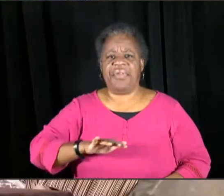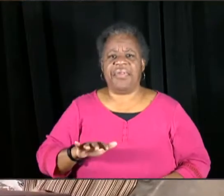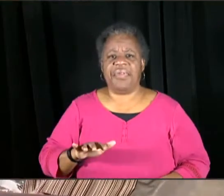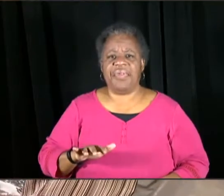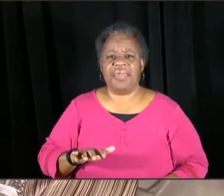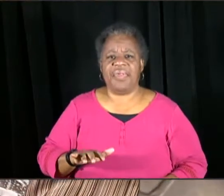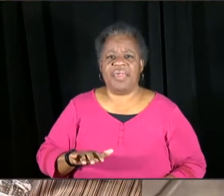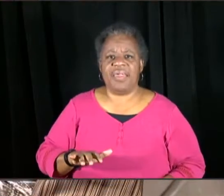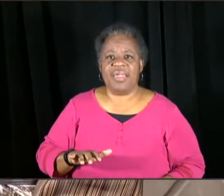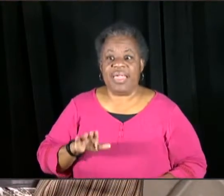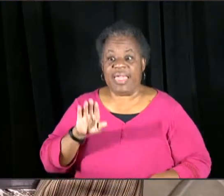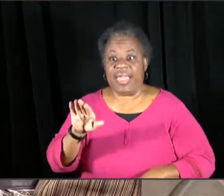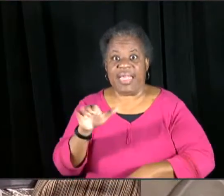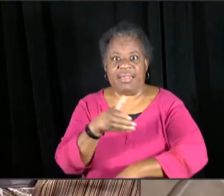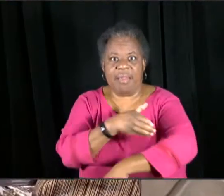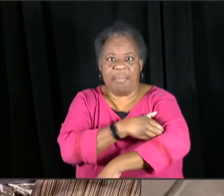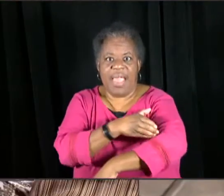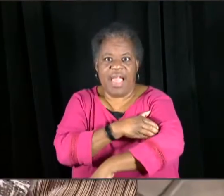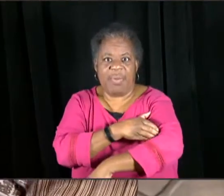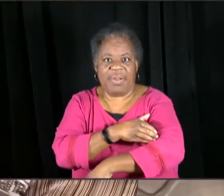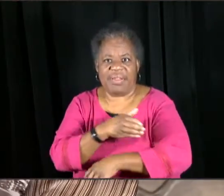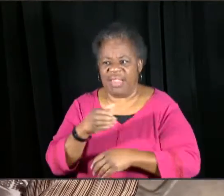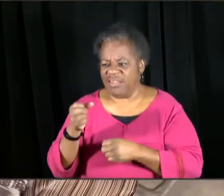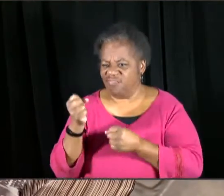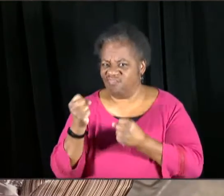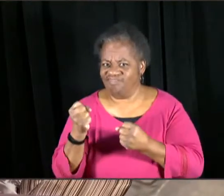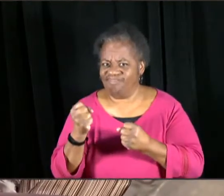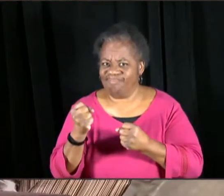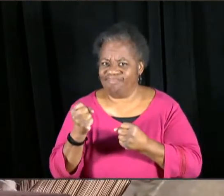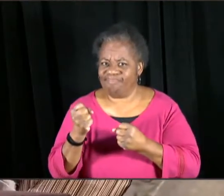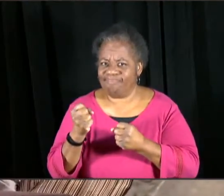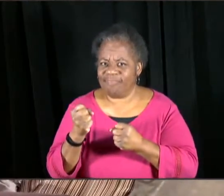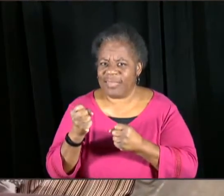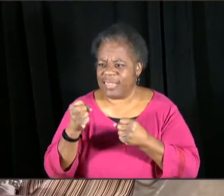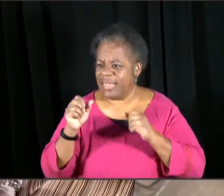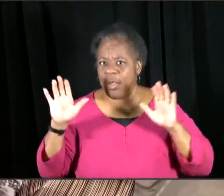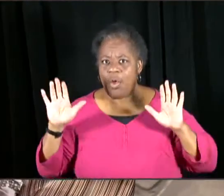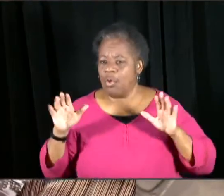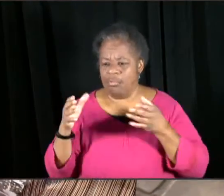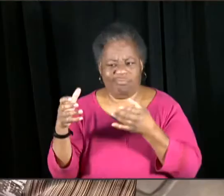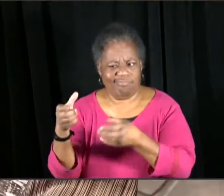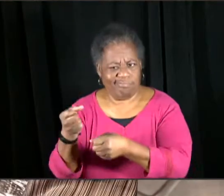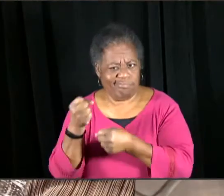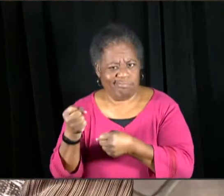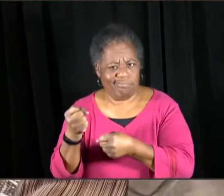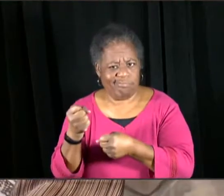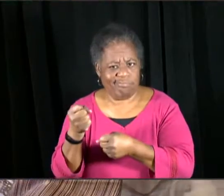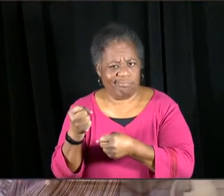His brand of power involves clenching a fist tightly and refusing to yield.